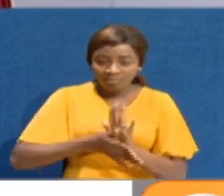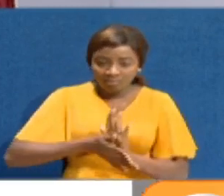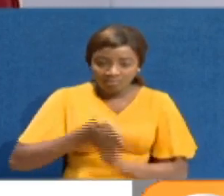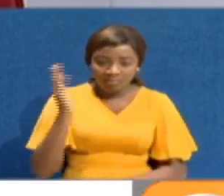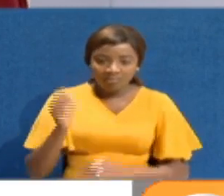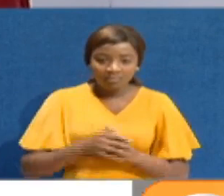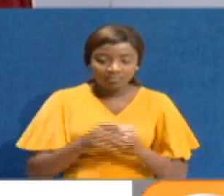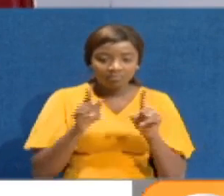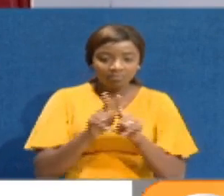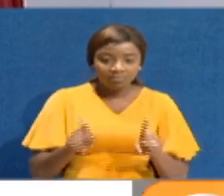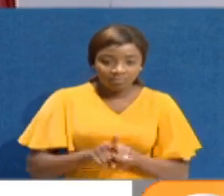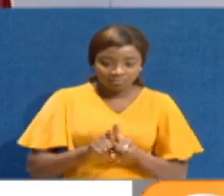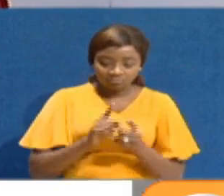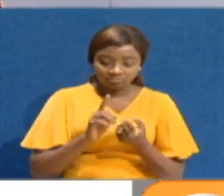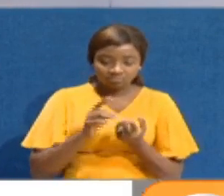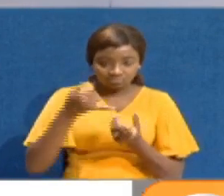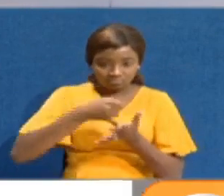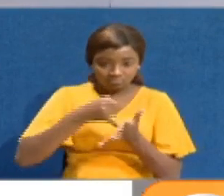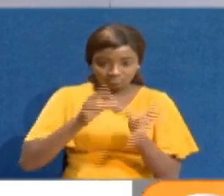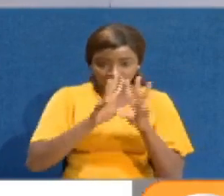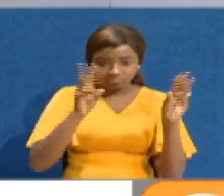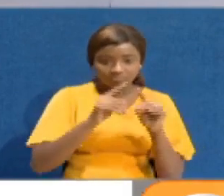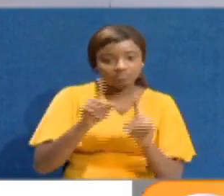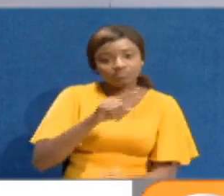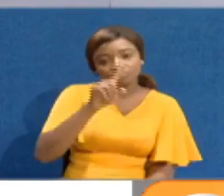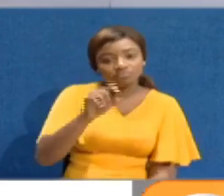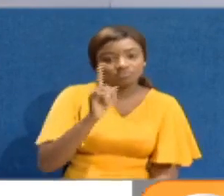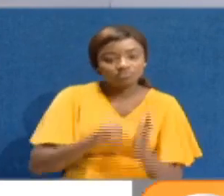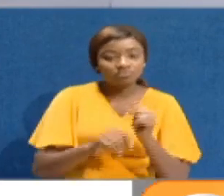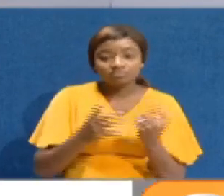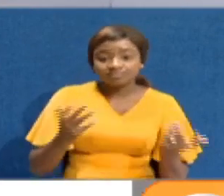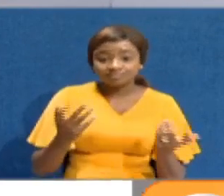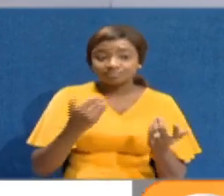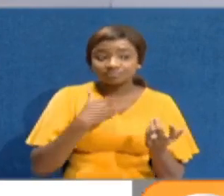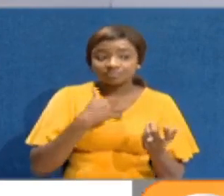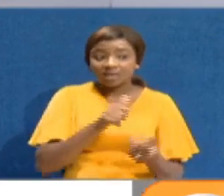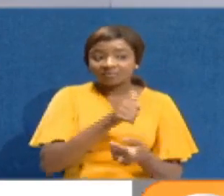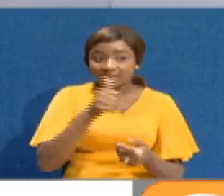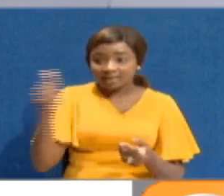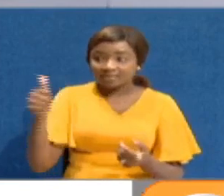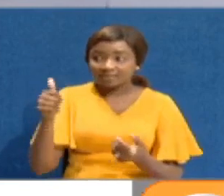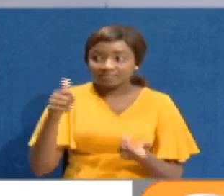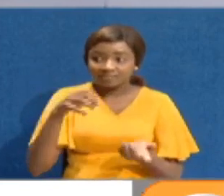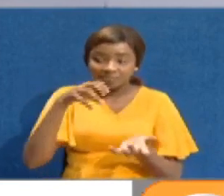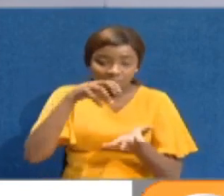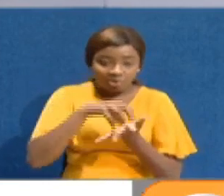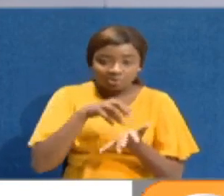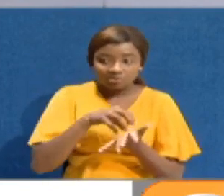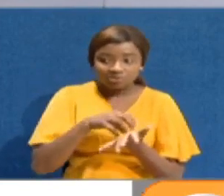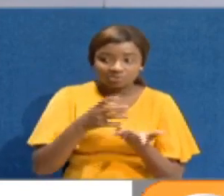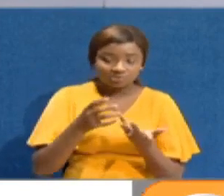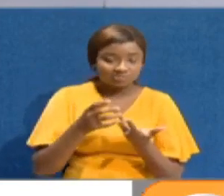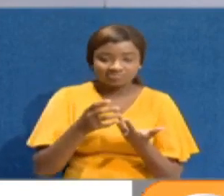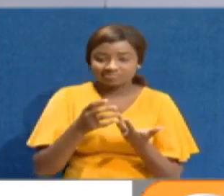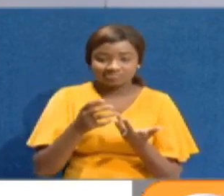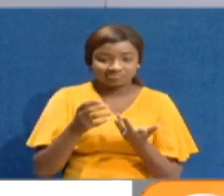that one. But then it goes into the budget. Now, the big question we're all asking ourselves is, are there any conditions? Well, we don't have